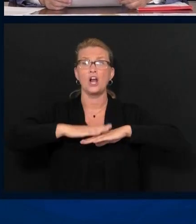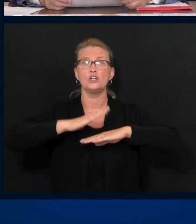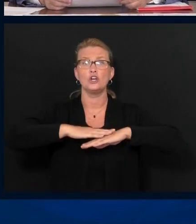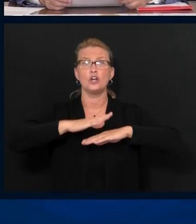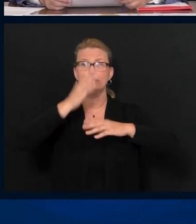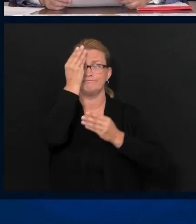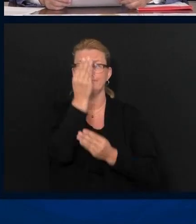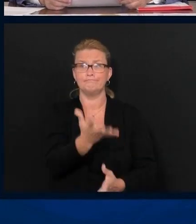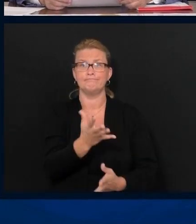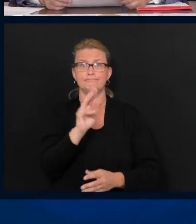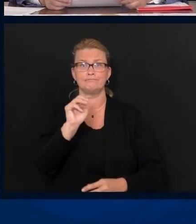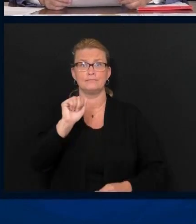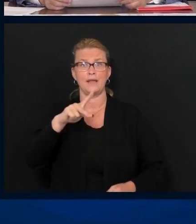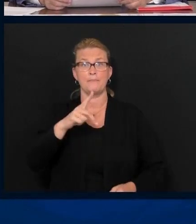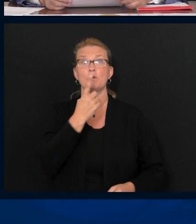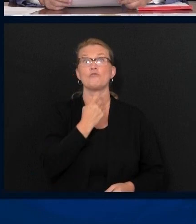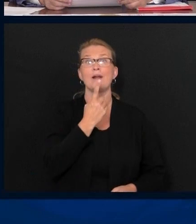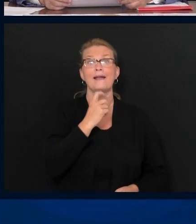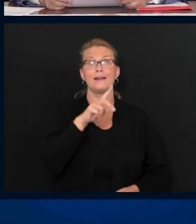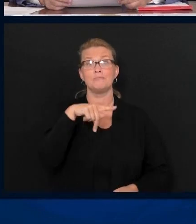in the red Putnam,